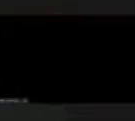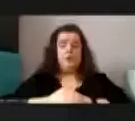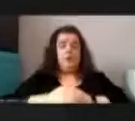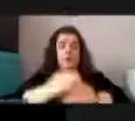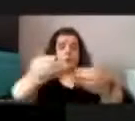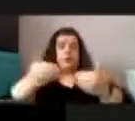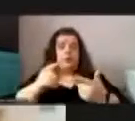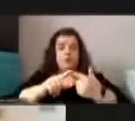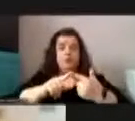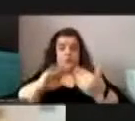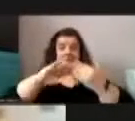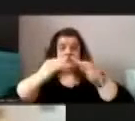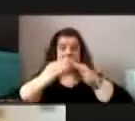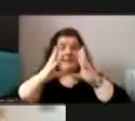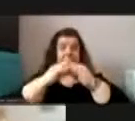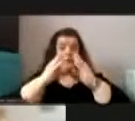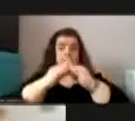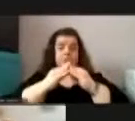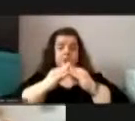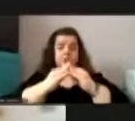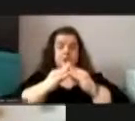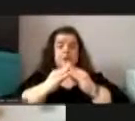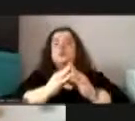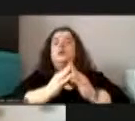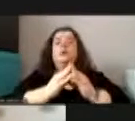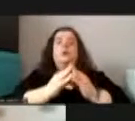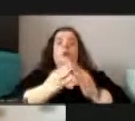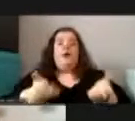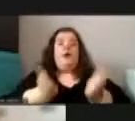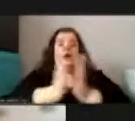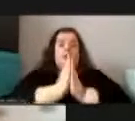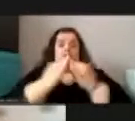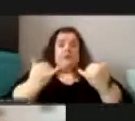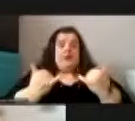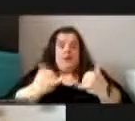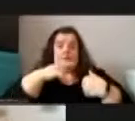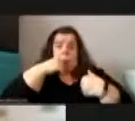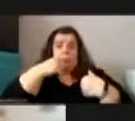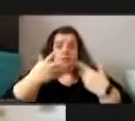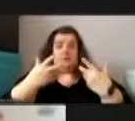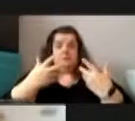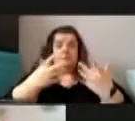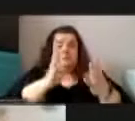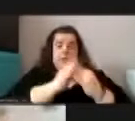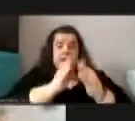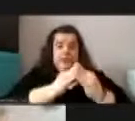that at this moment this is a public hearing for Bill